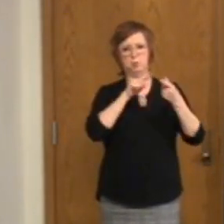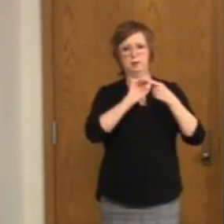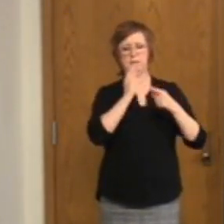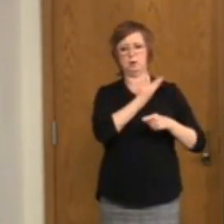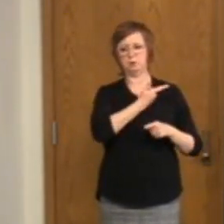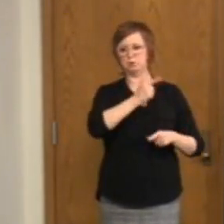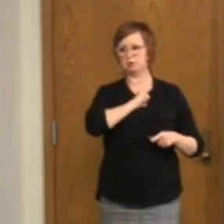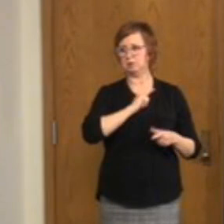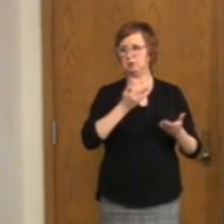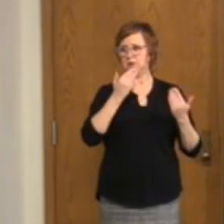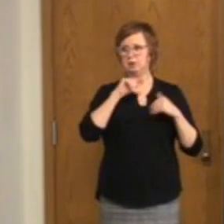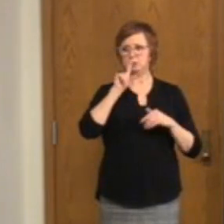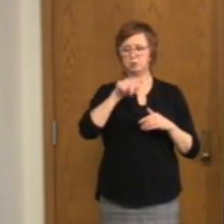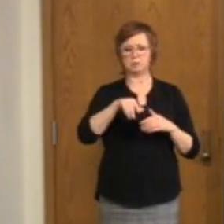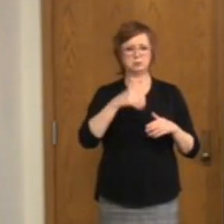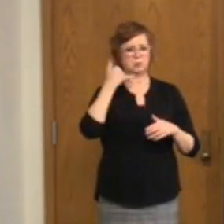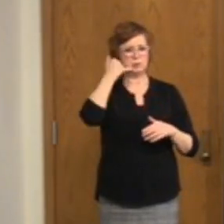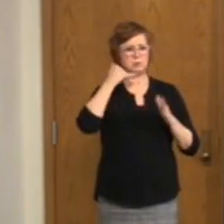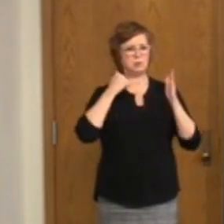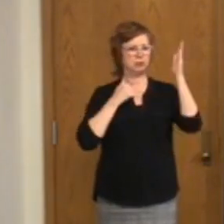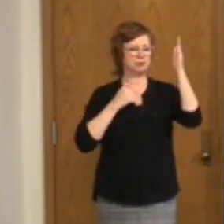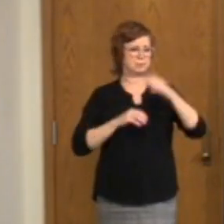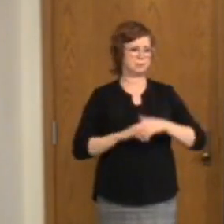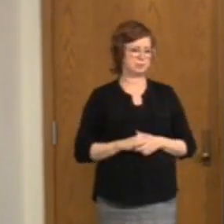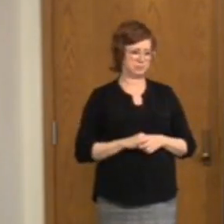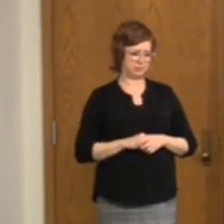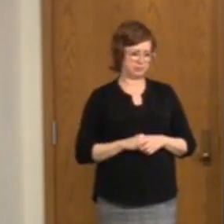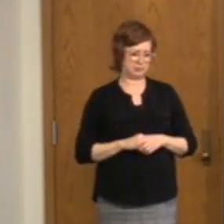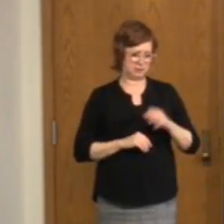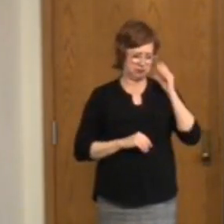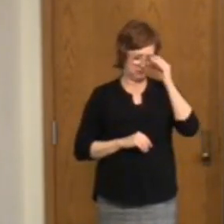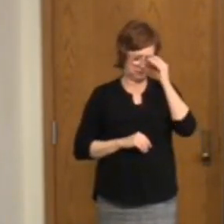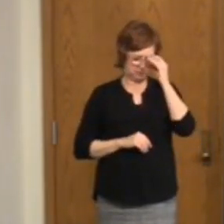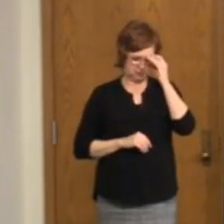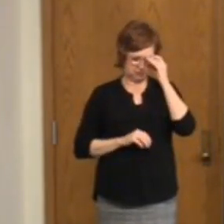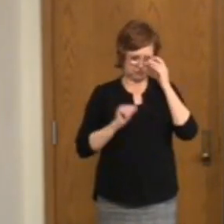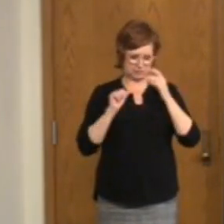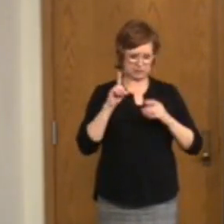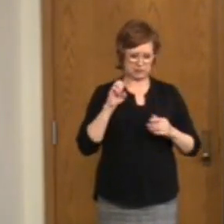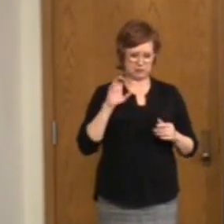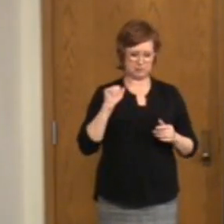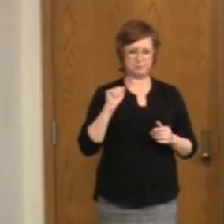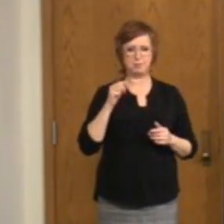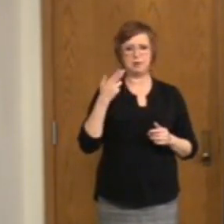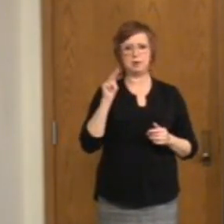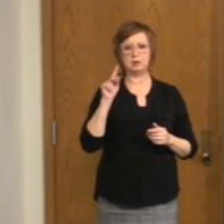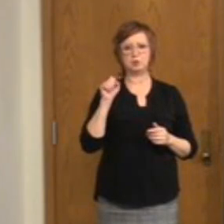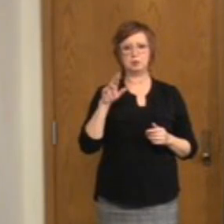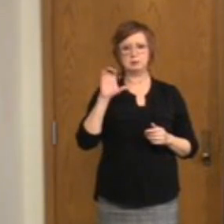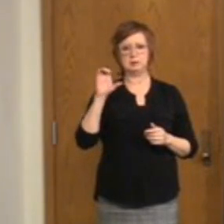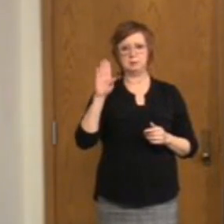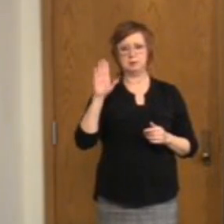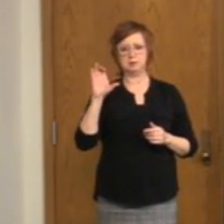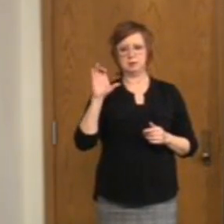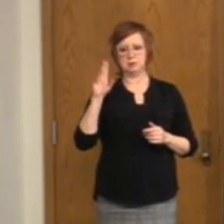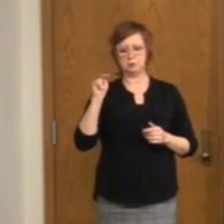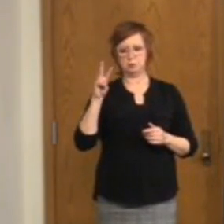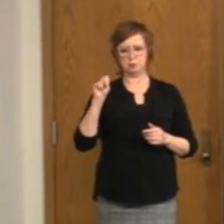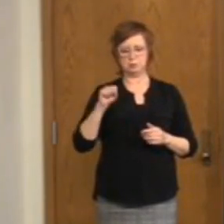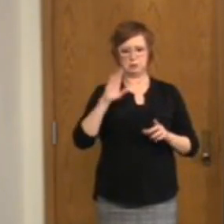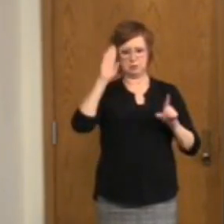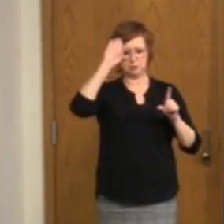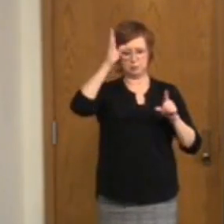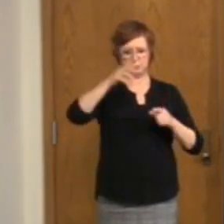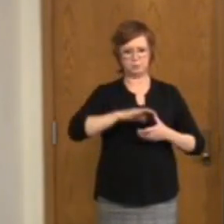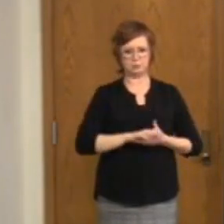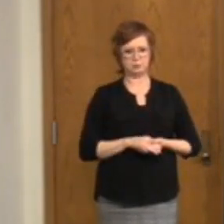We'll take our next question on the line. Operator? We have Adam Hunter with CBC. Hi, Premier Moe,